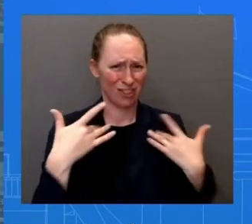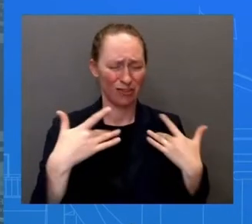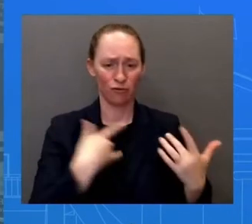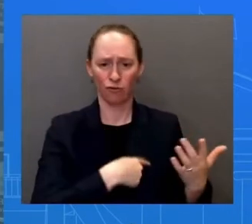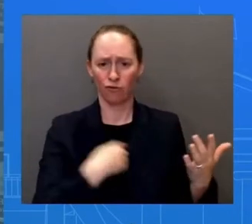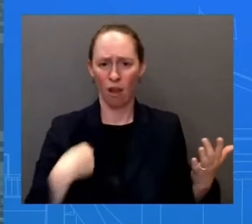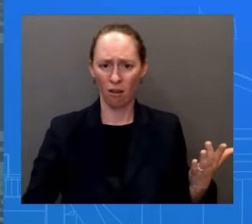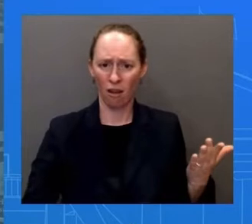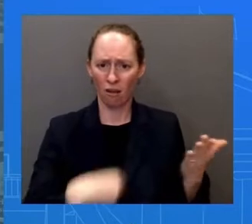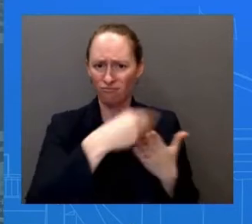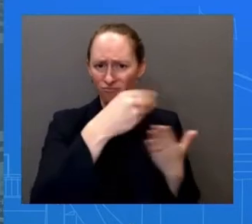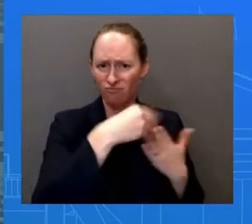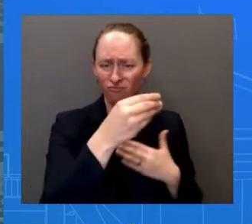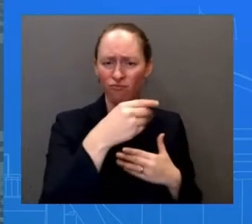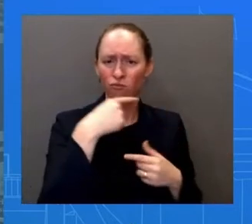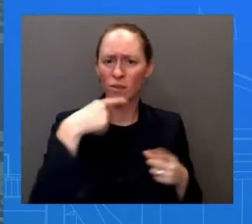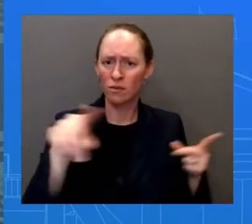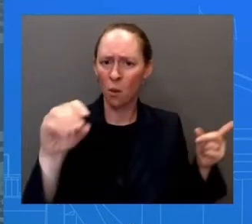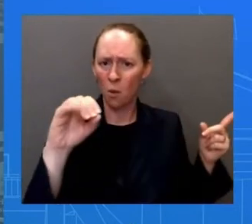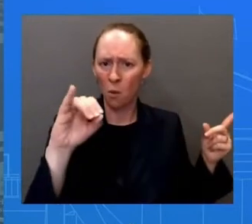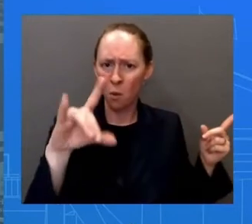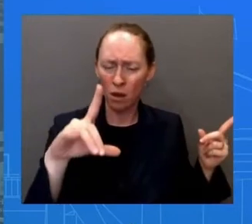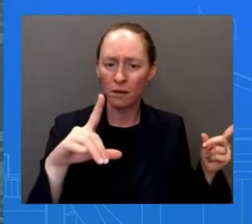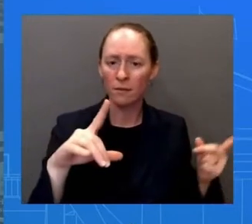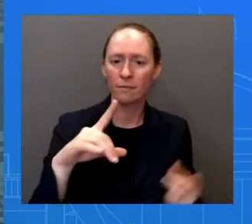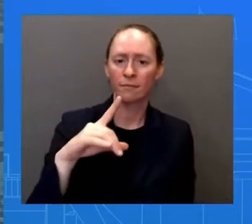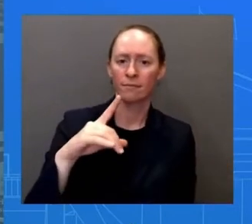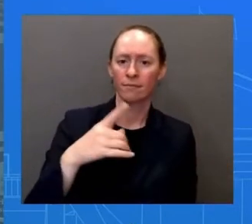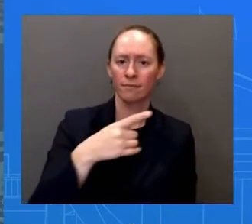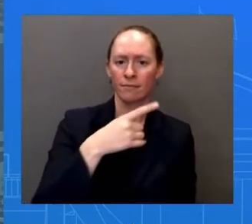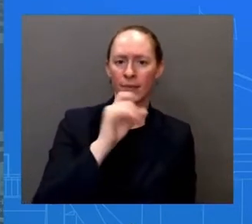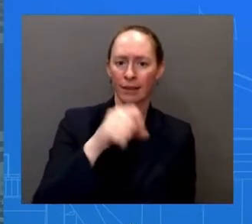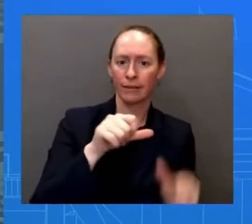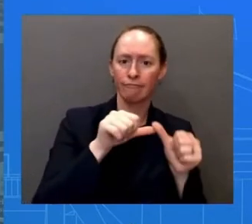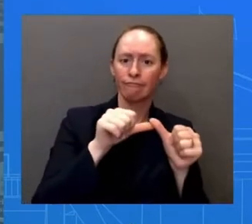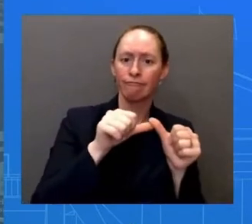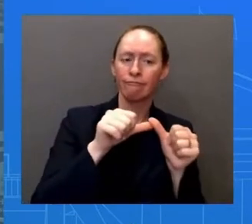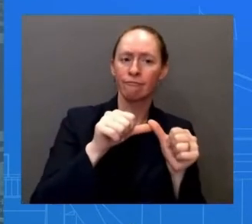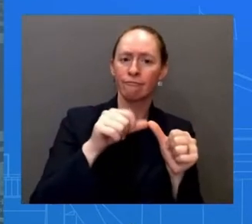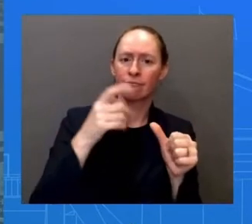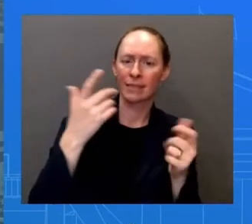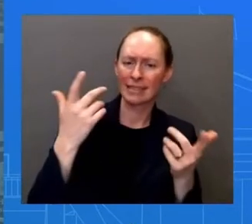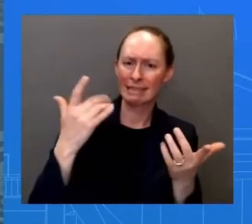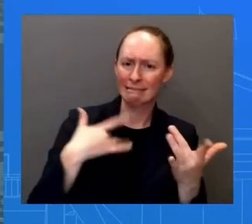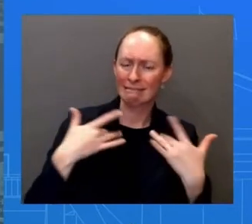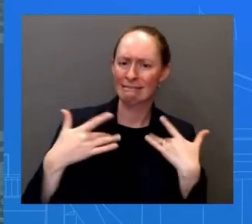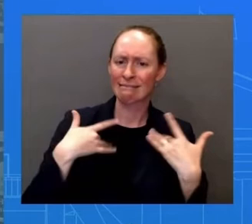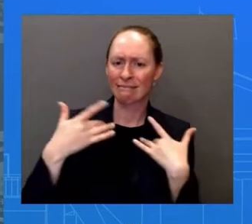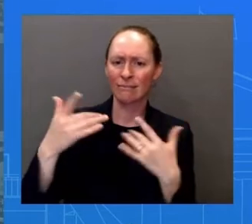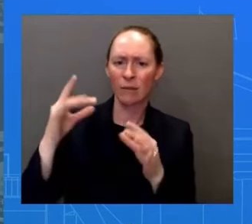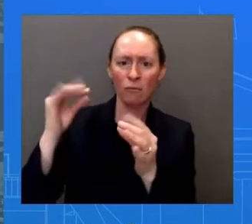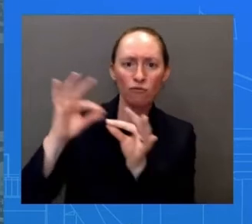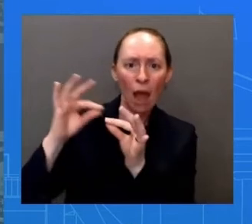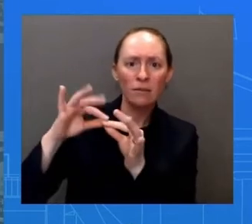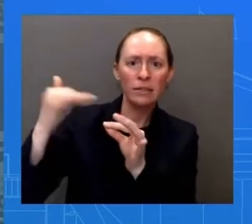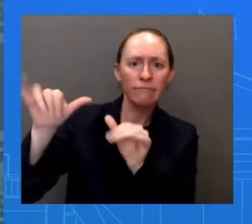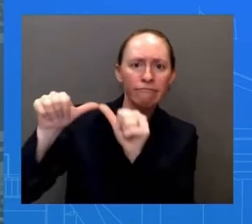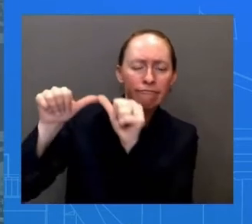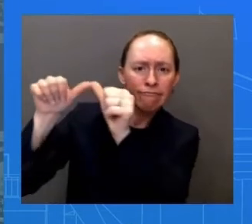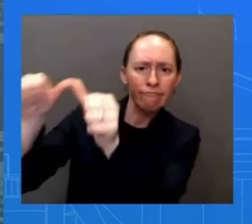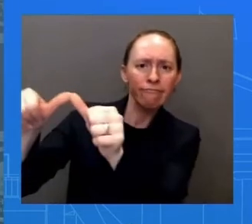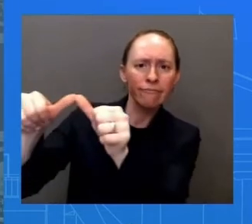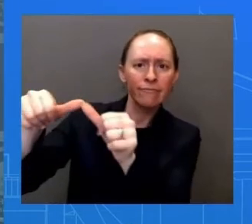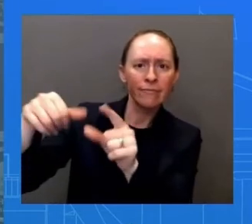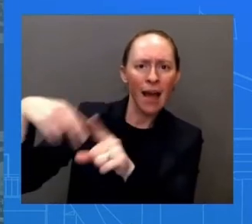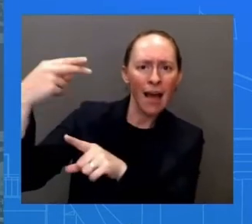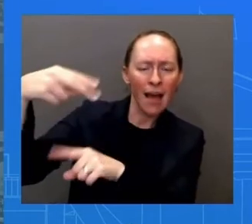which also helps keep that price up, which is why we are working with our European partners